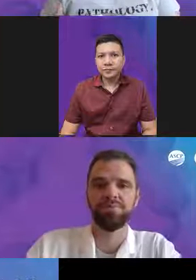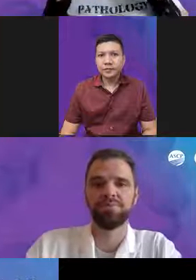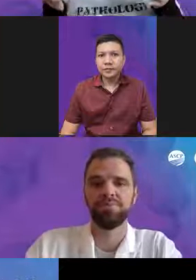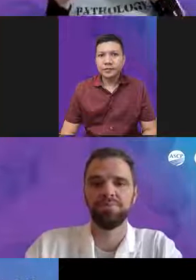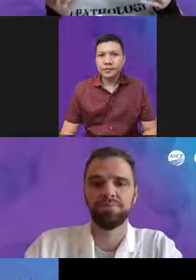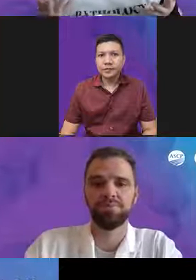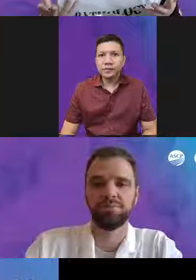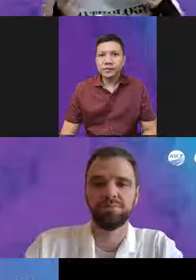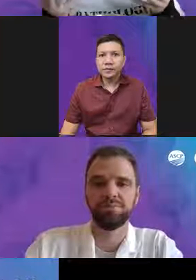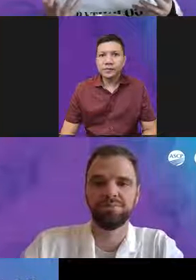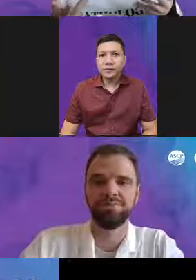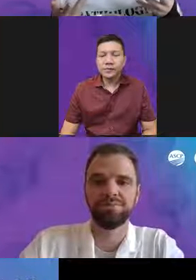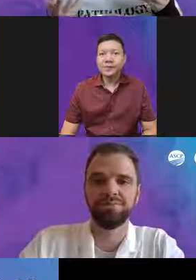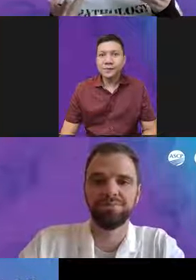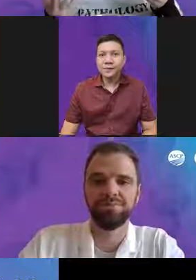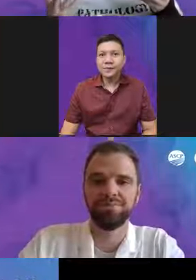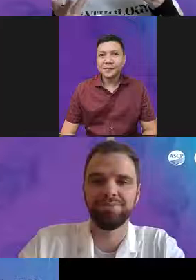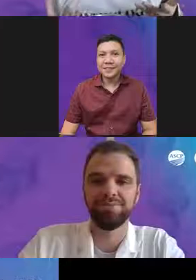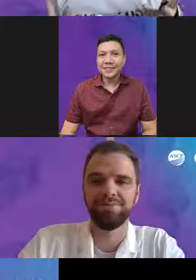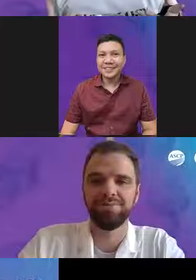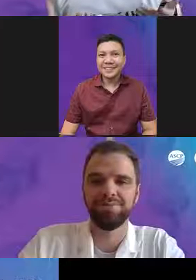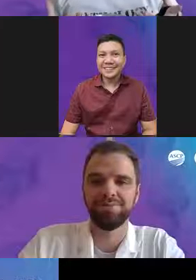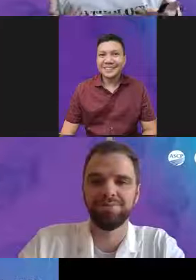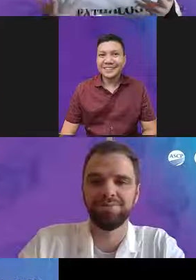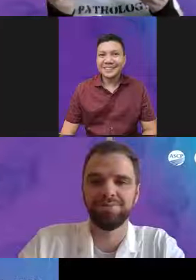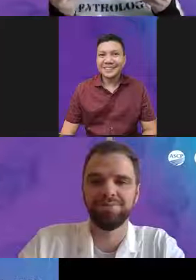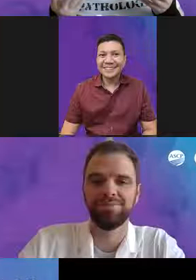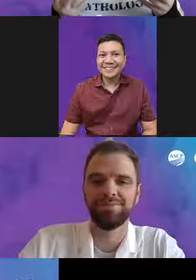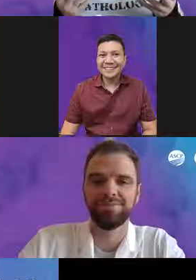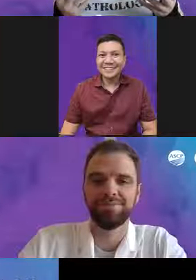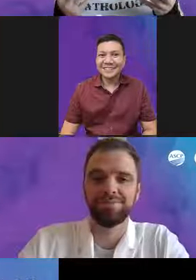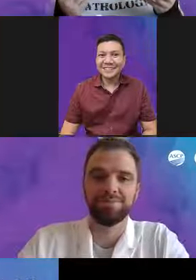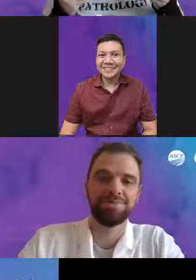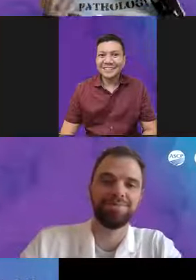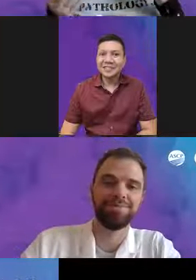balance. This is my favorite part to talk about in chemistry. That's why I really wanted to talk about it.